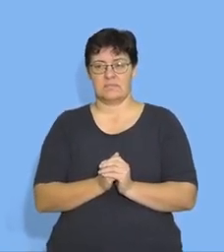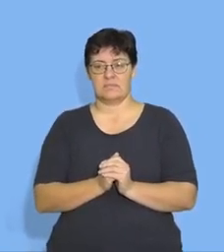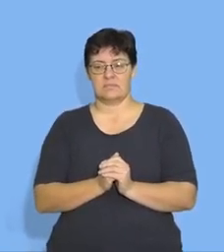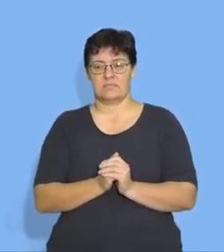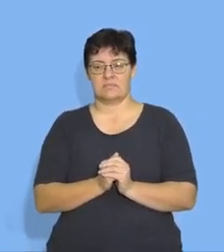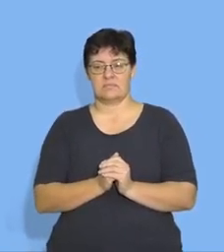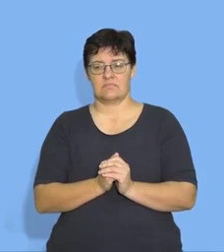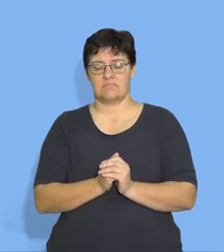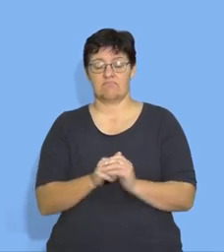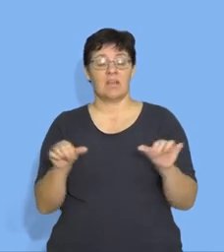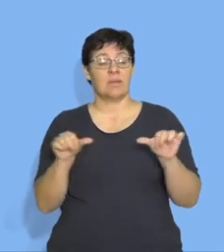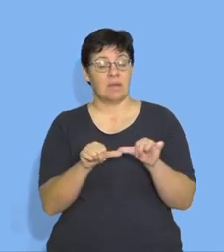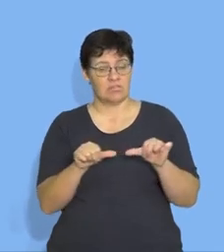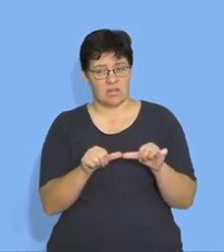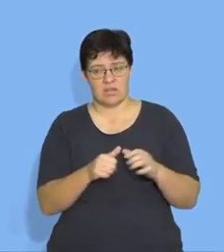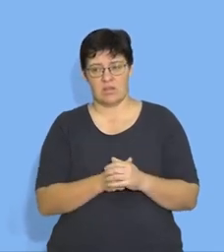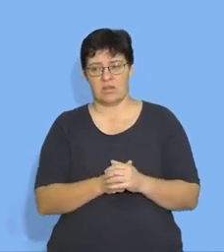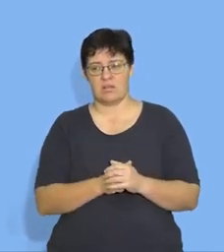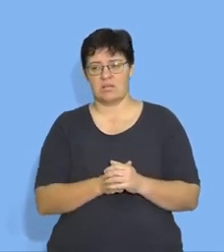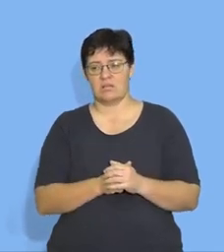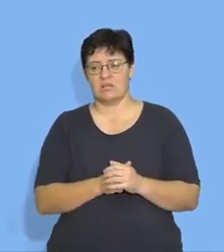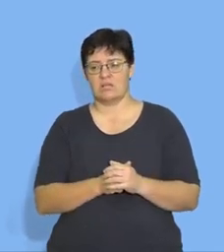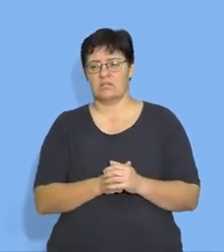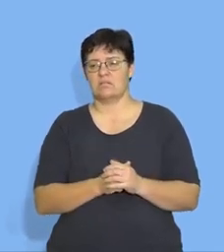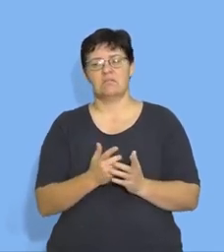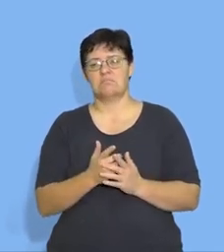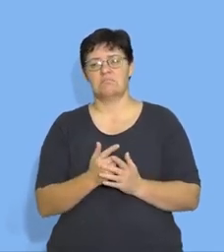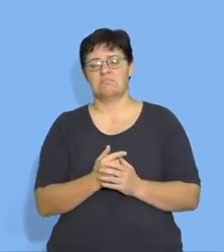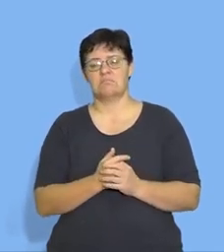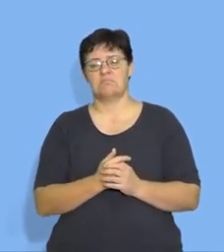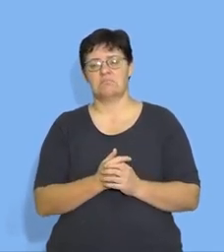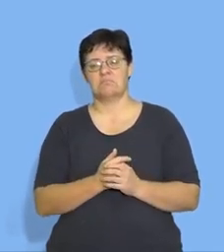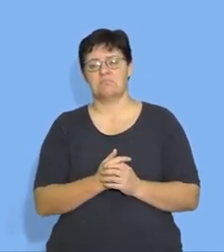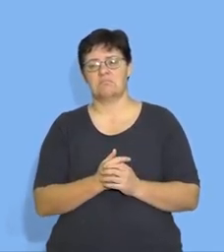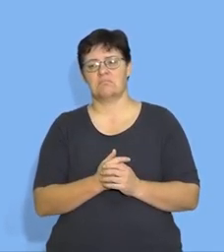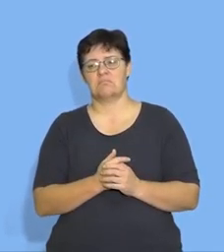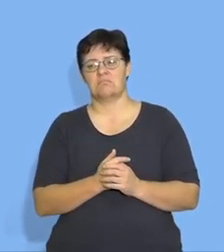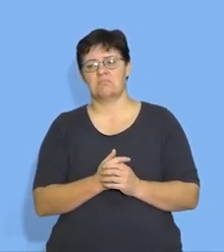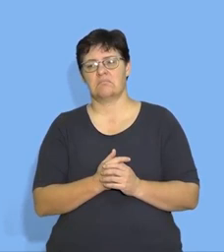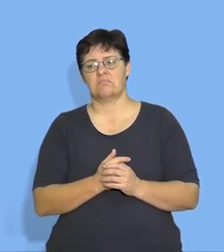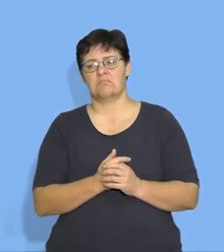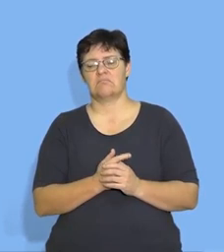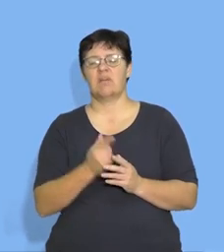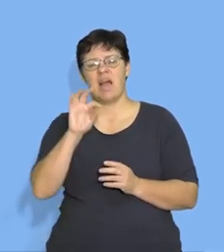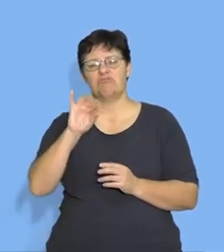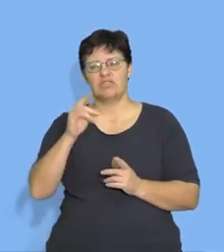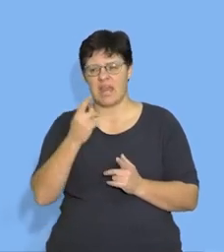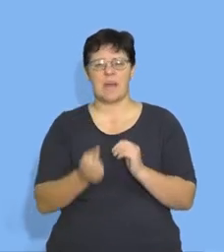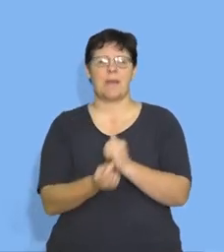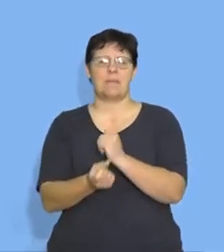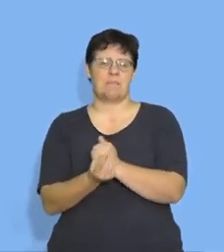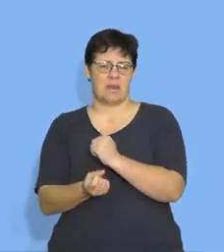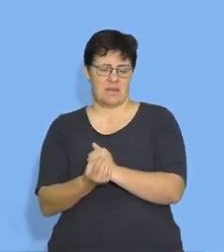of the measure, we can also talk about some of the the everyday substances